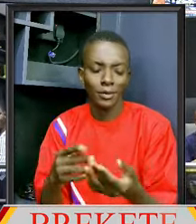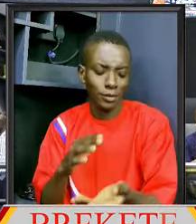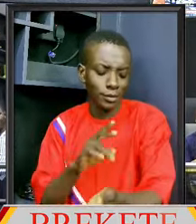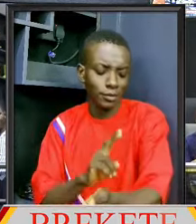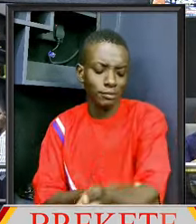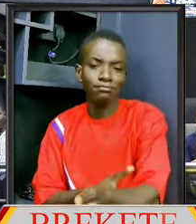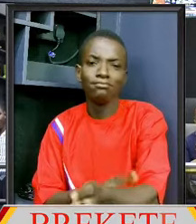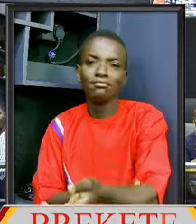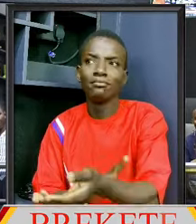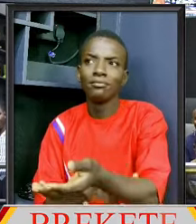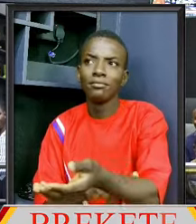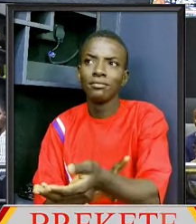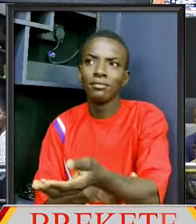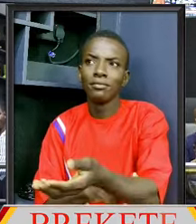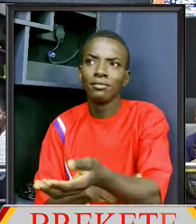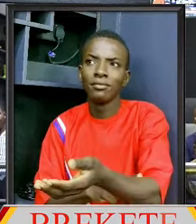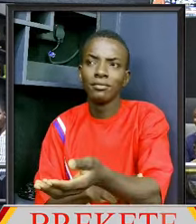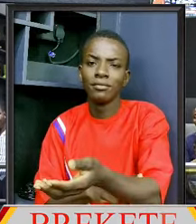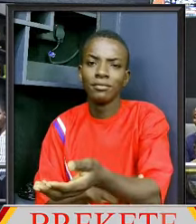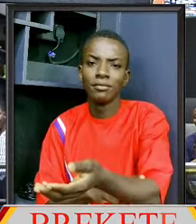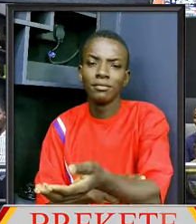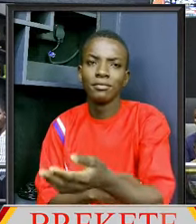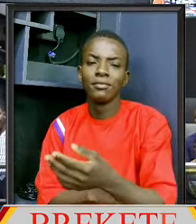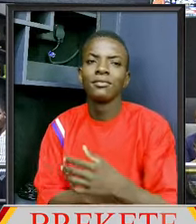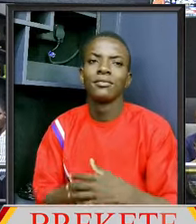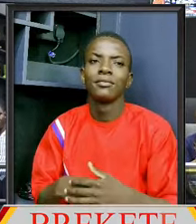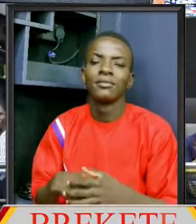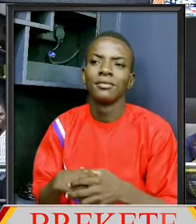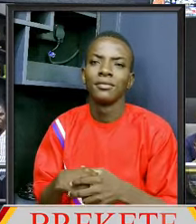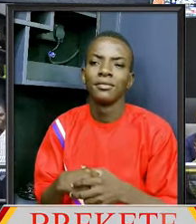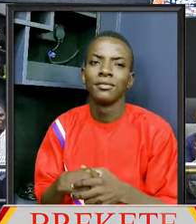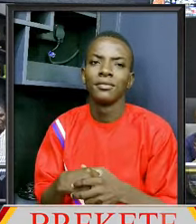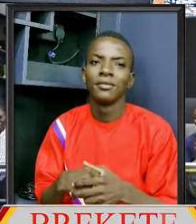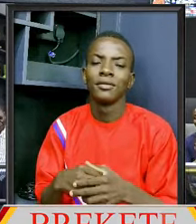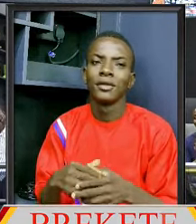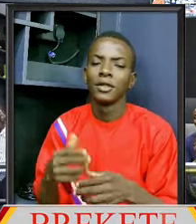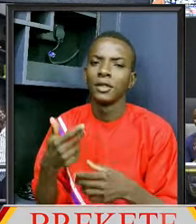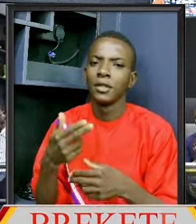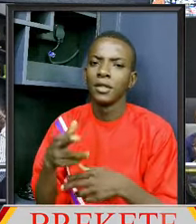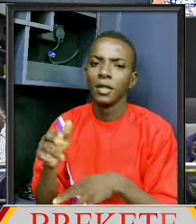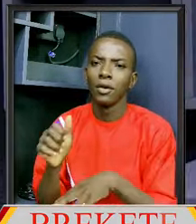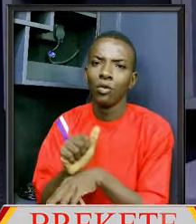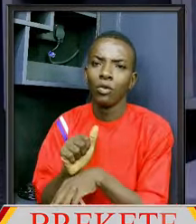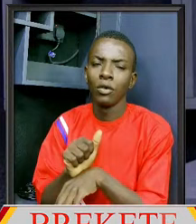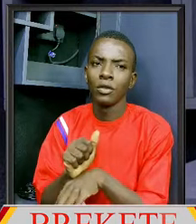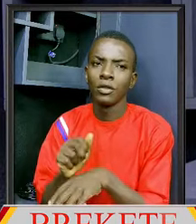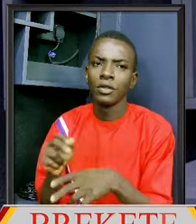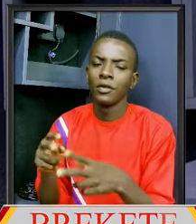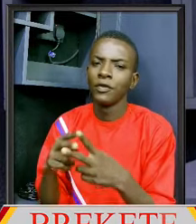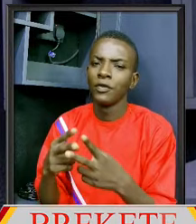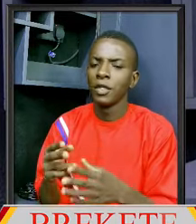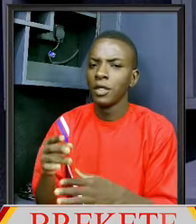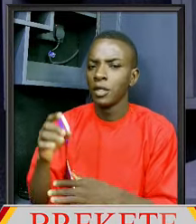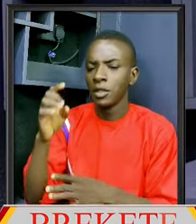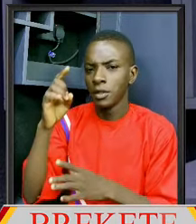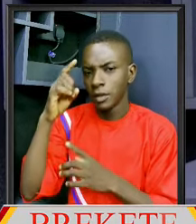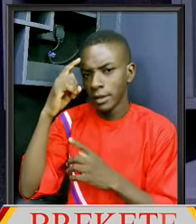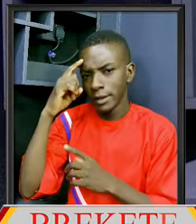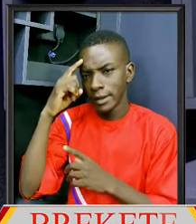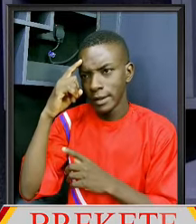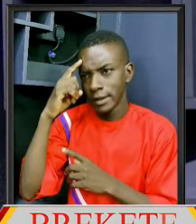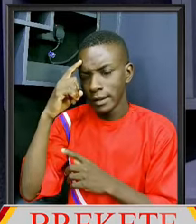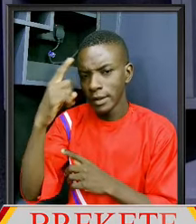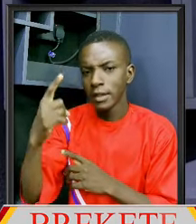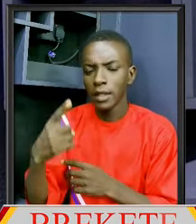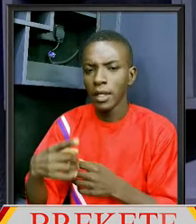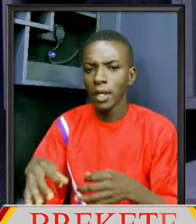up blood from? They go still ask us, yes, continue consultant. So their work na very delicate, sensitive